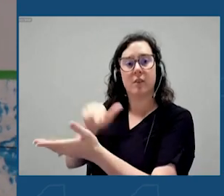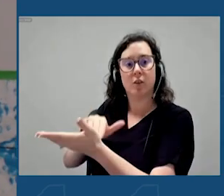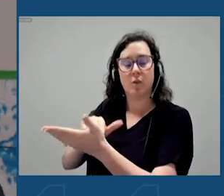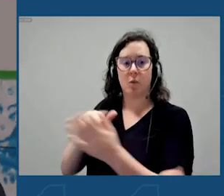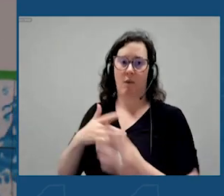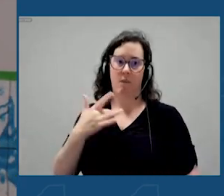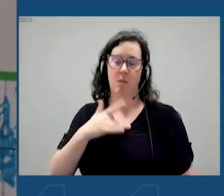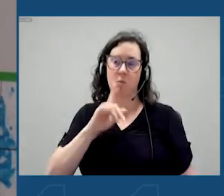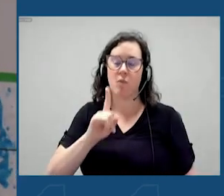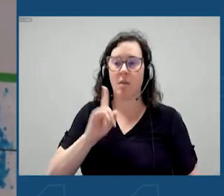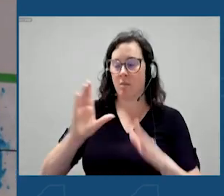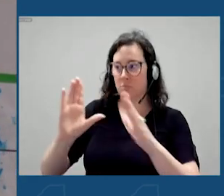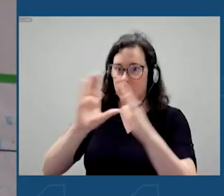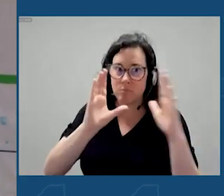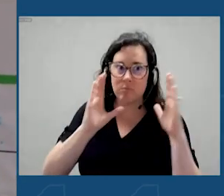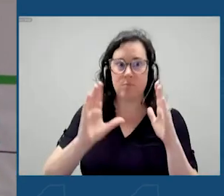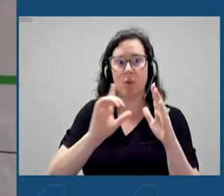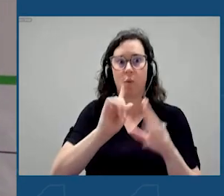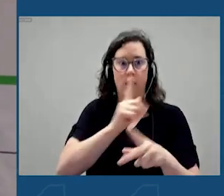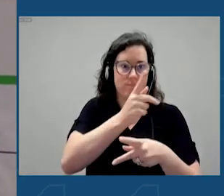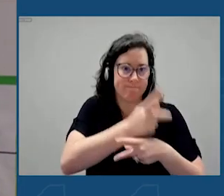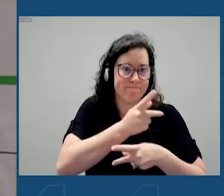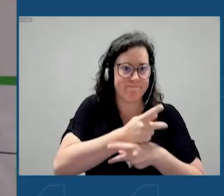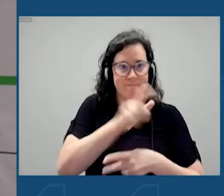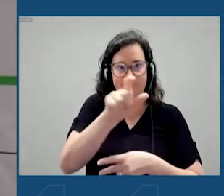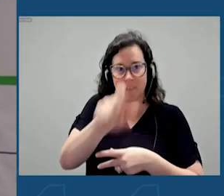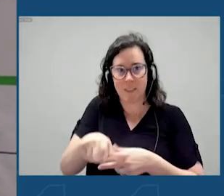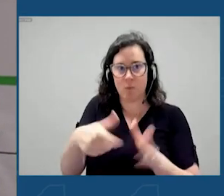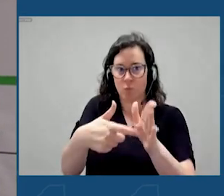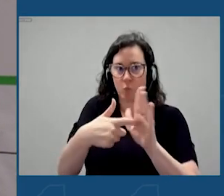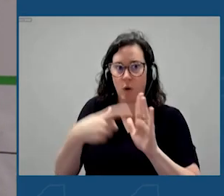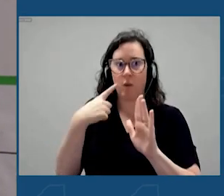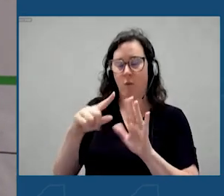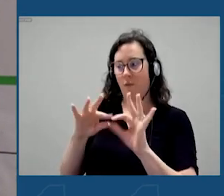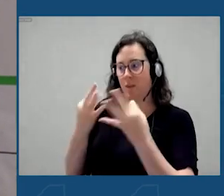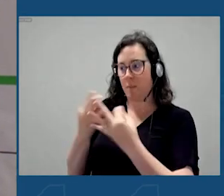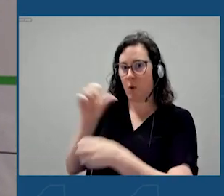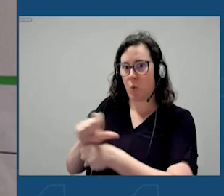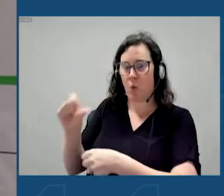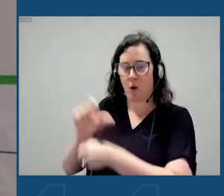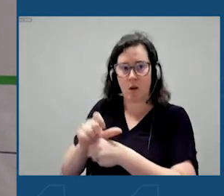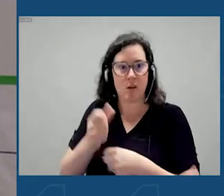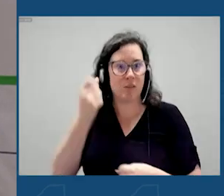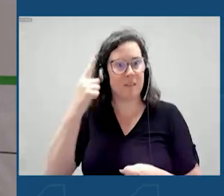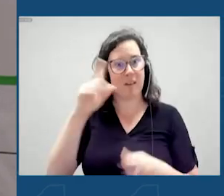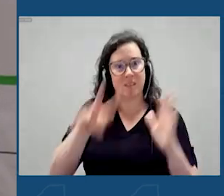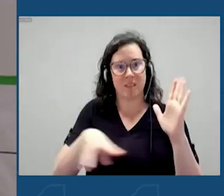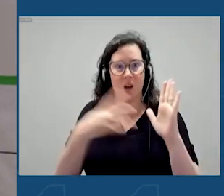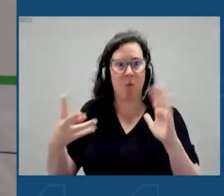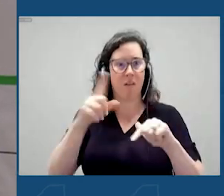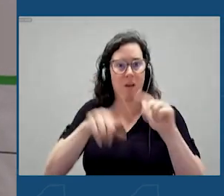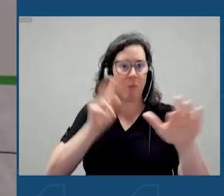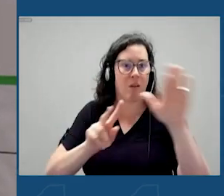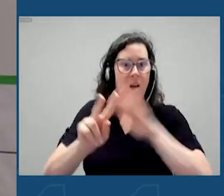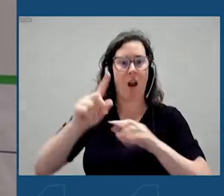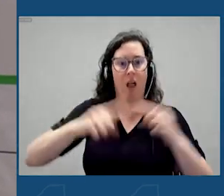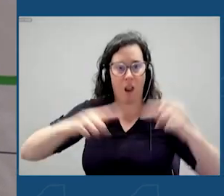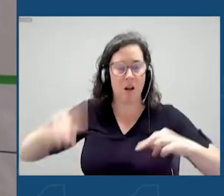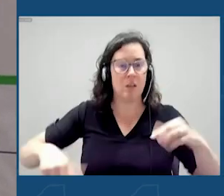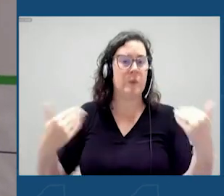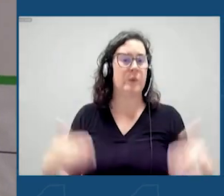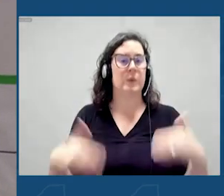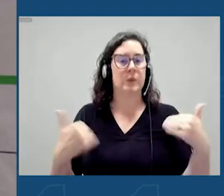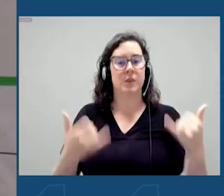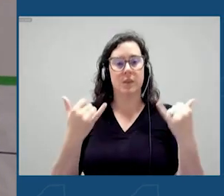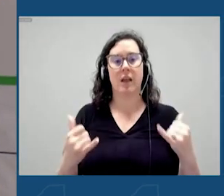to the caregiving needs of working families with demanding and often unpredictable schedules. I'm joined today by some of our incredible team,